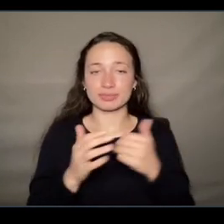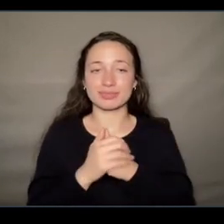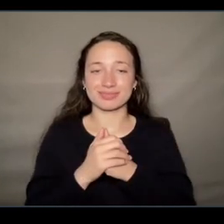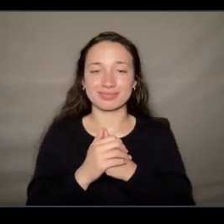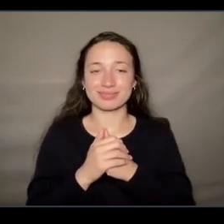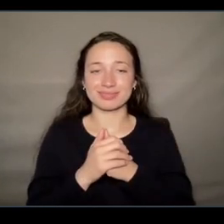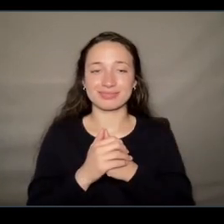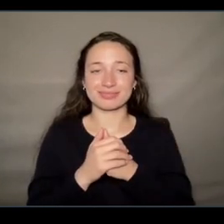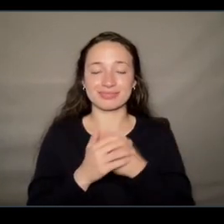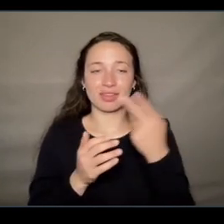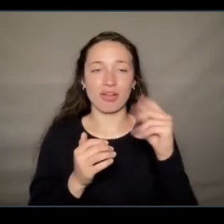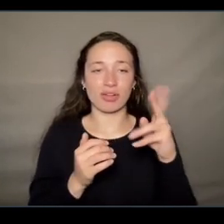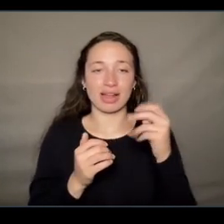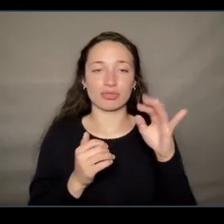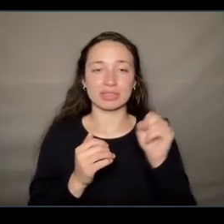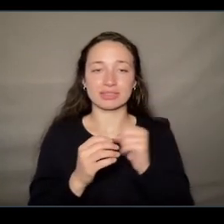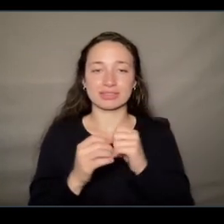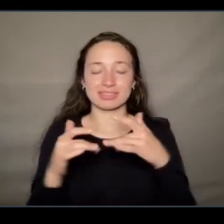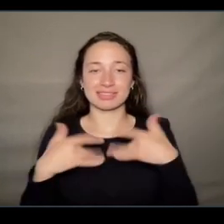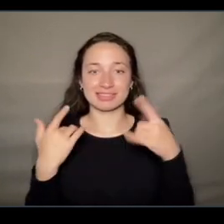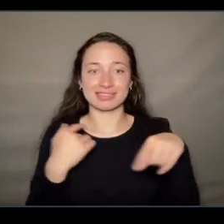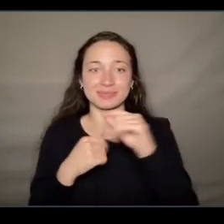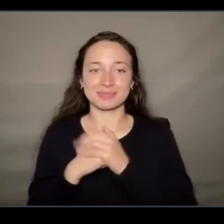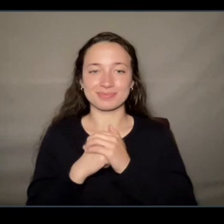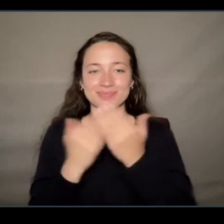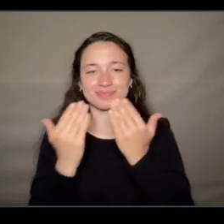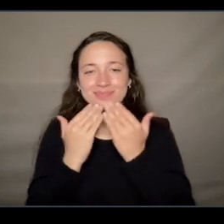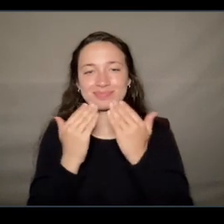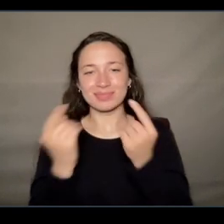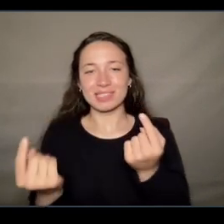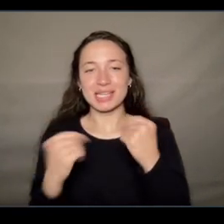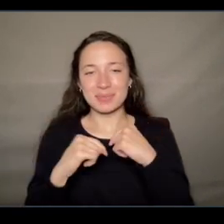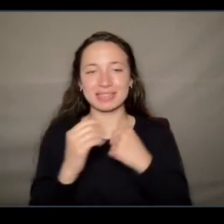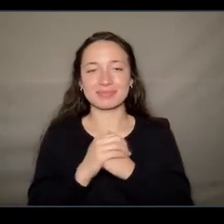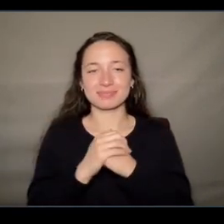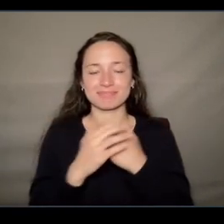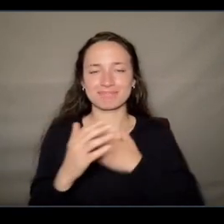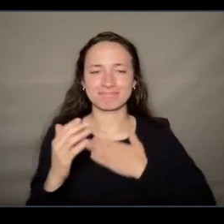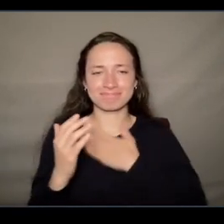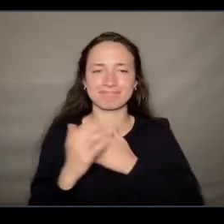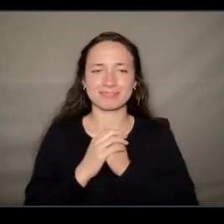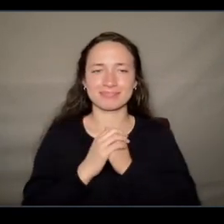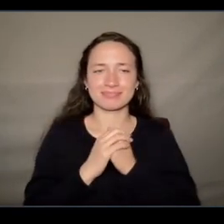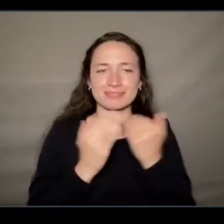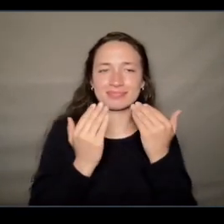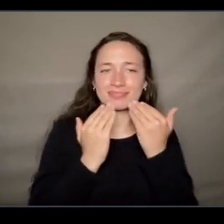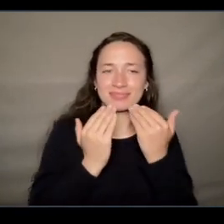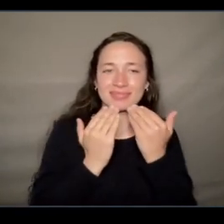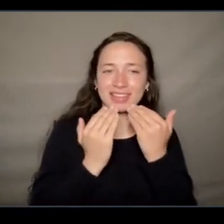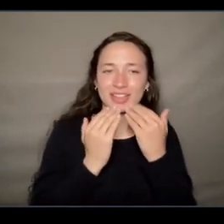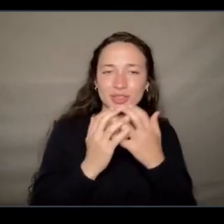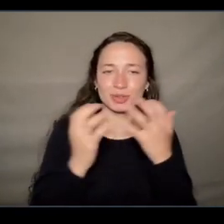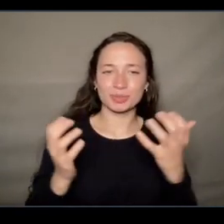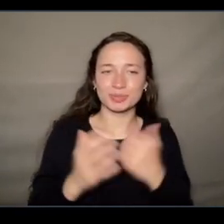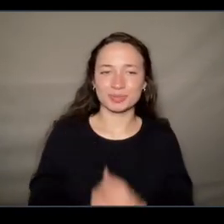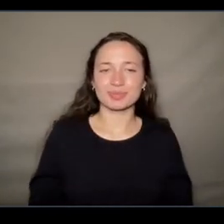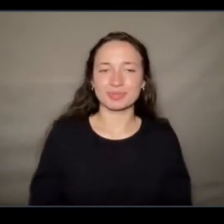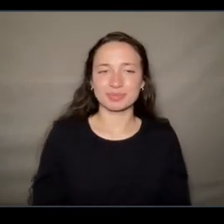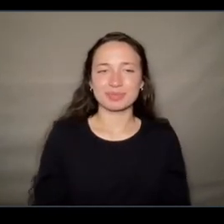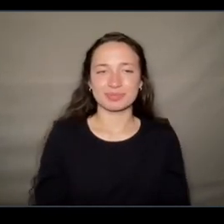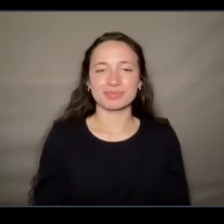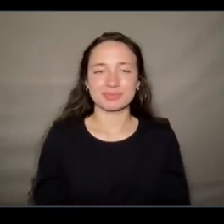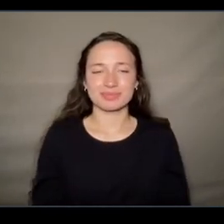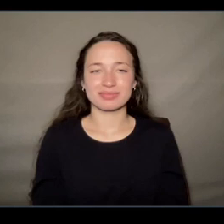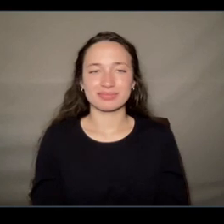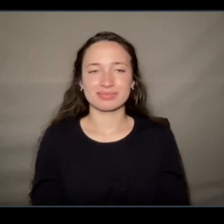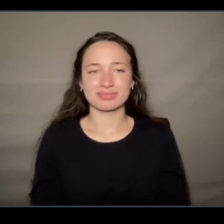player, Hawk Henrys, to delight you all. Thank you so much for coming. I really greatly appreciate this.